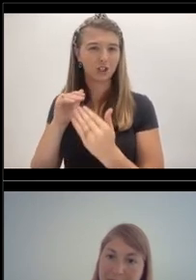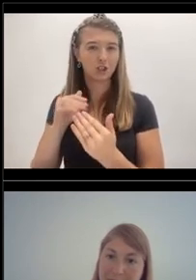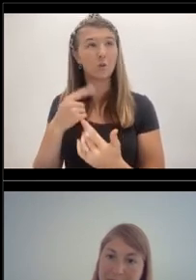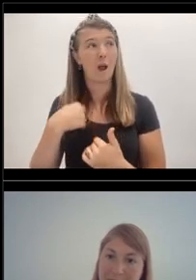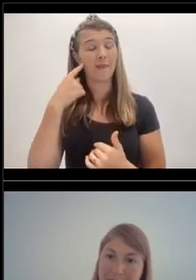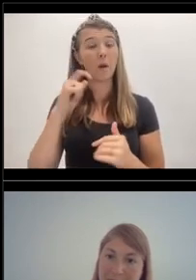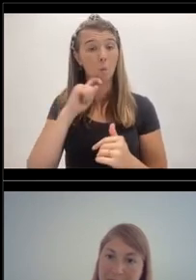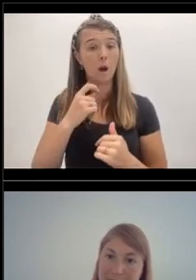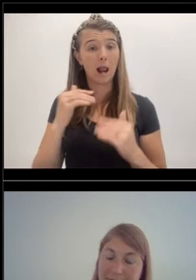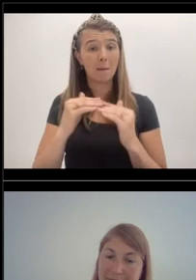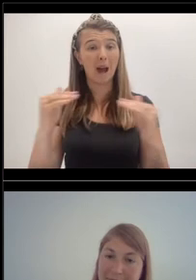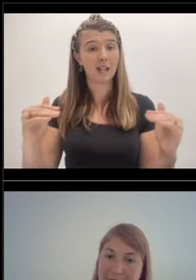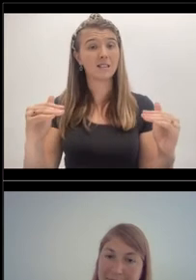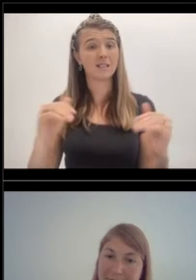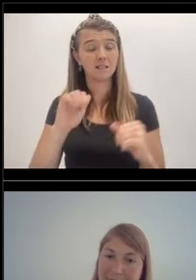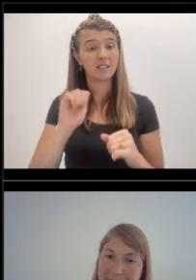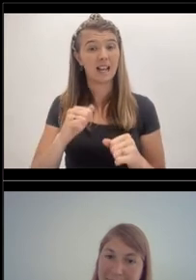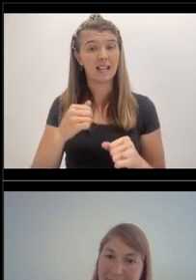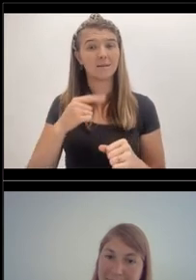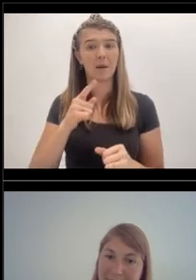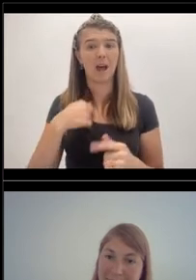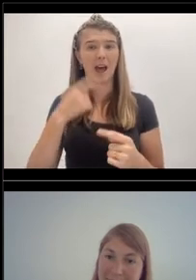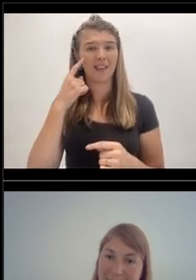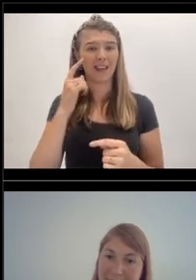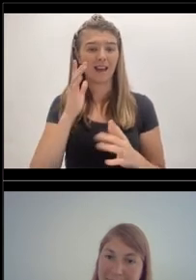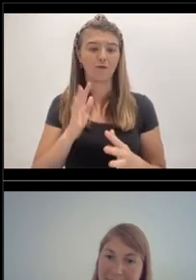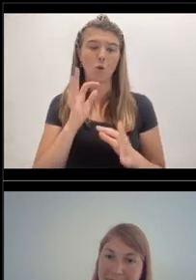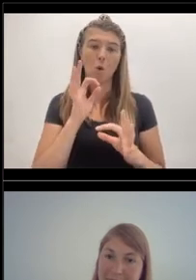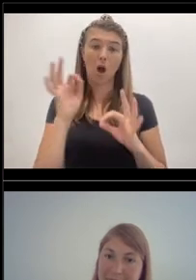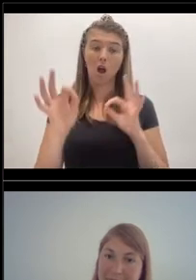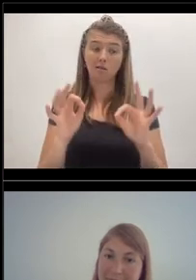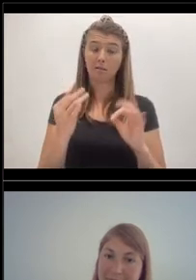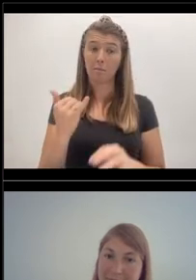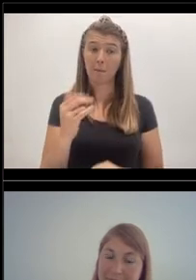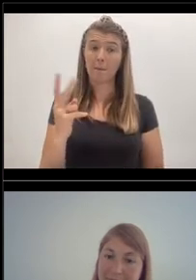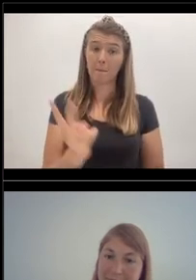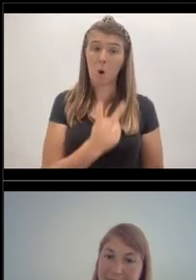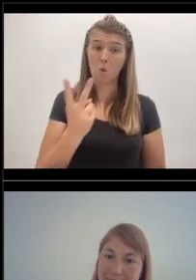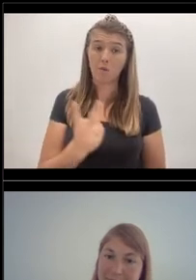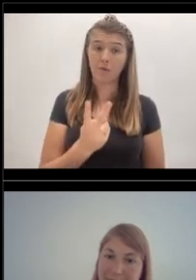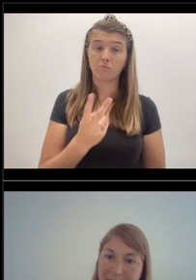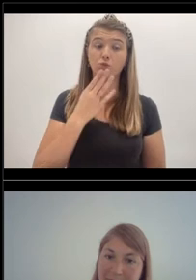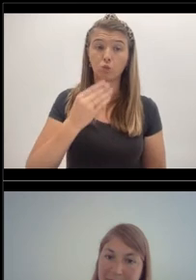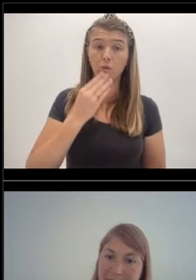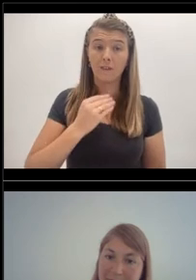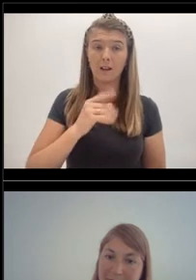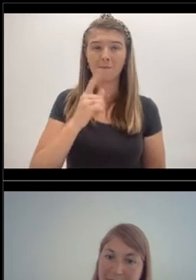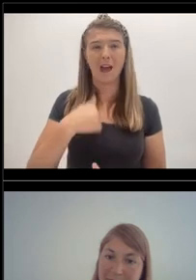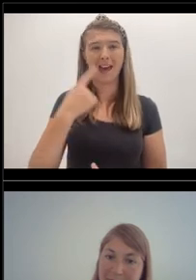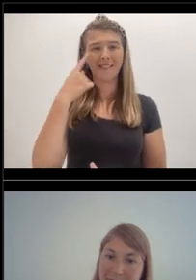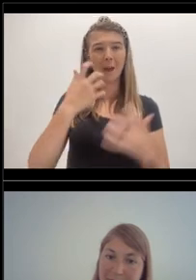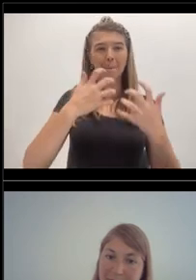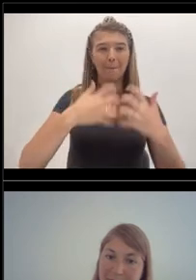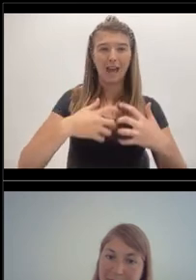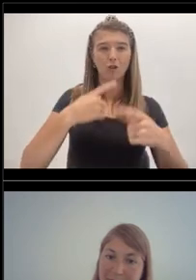will be a question of both of them. But I think mechanical recycling or things like this, the physical